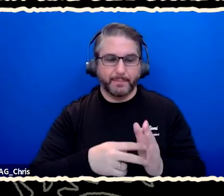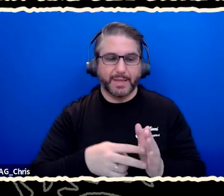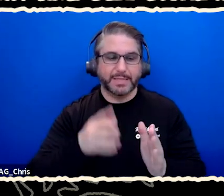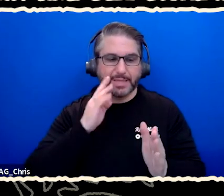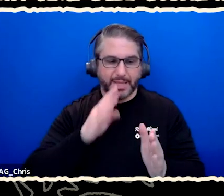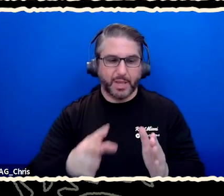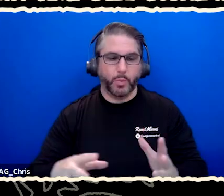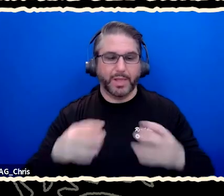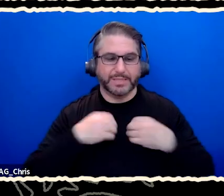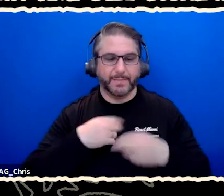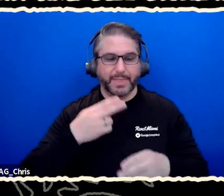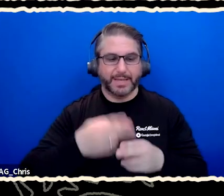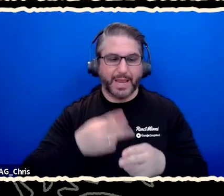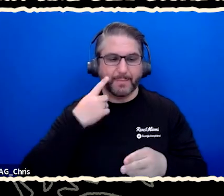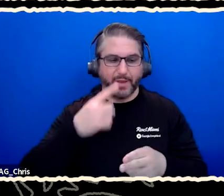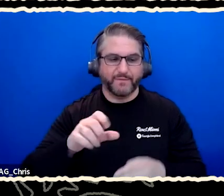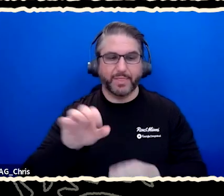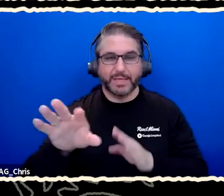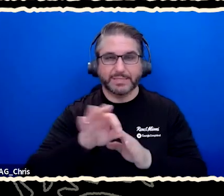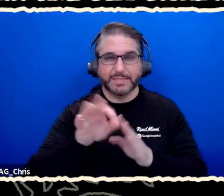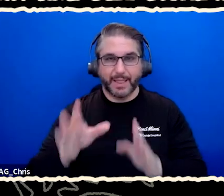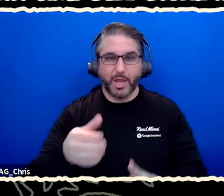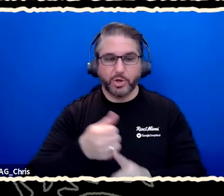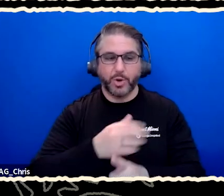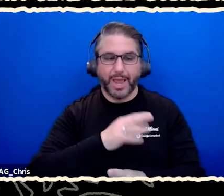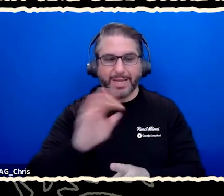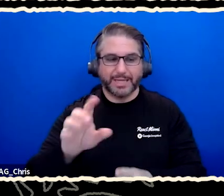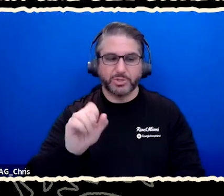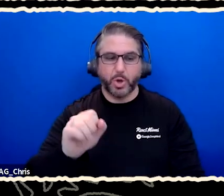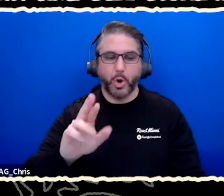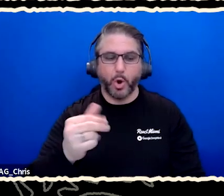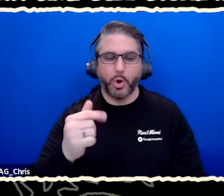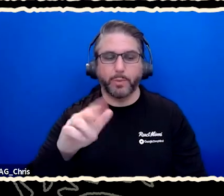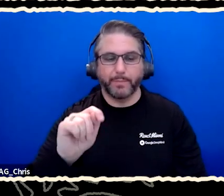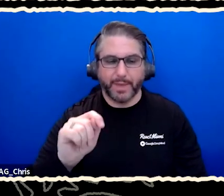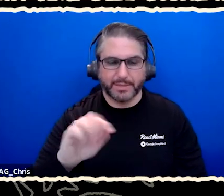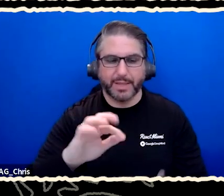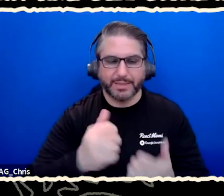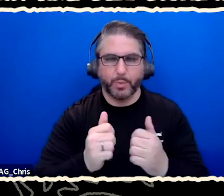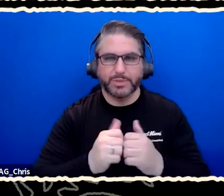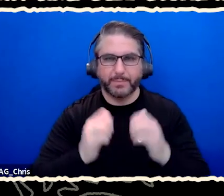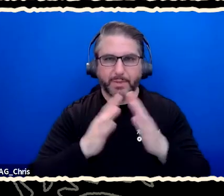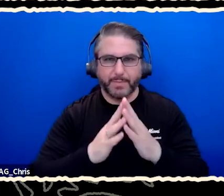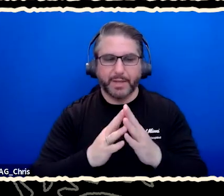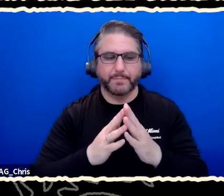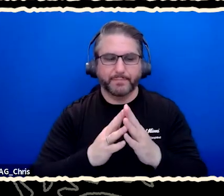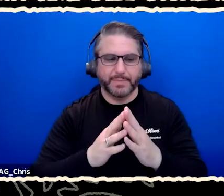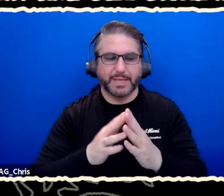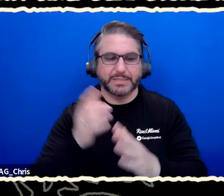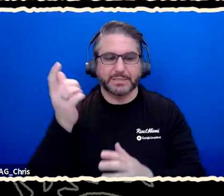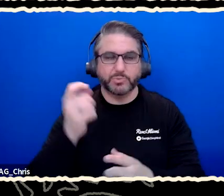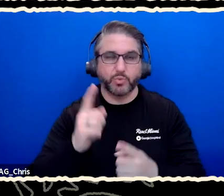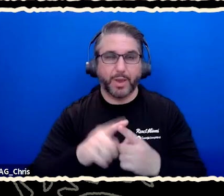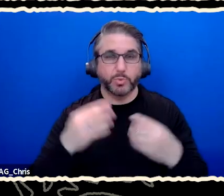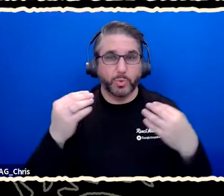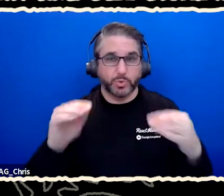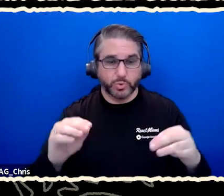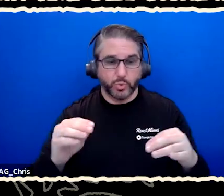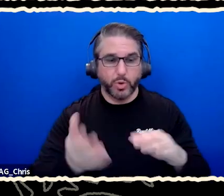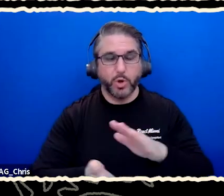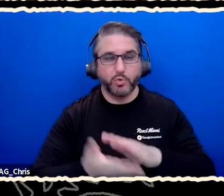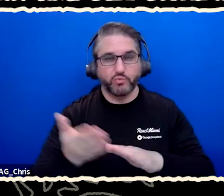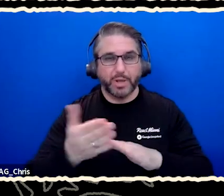how we implemented it. It subscribes to the store, runs the selector, and